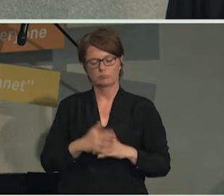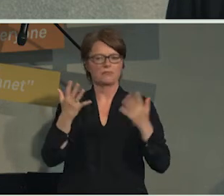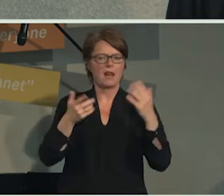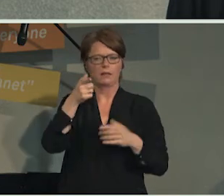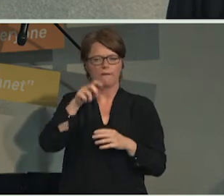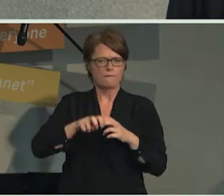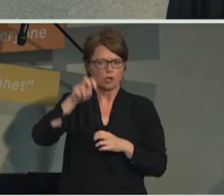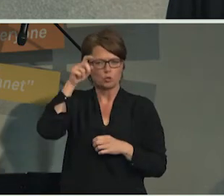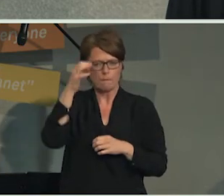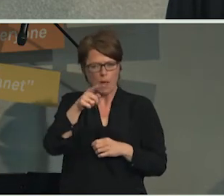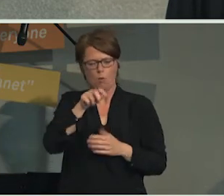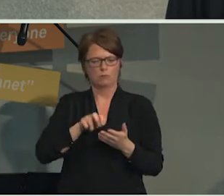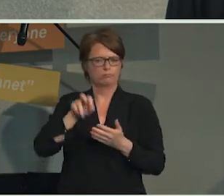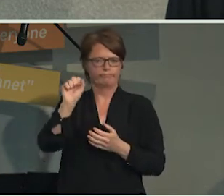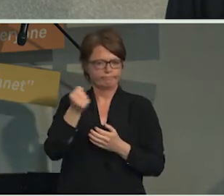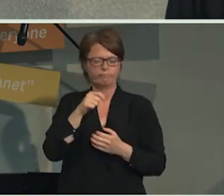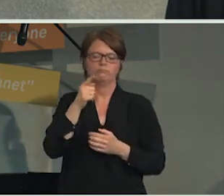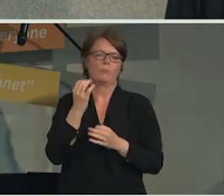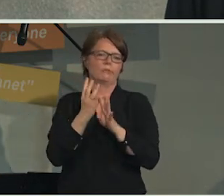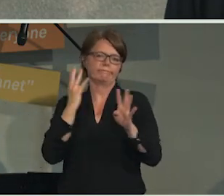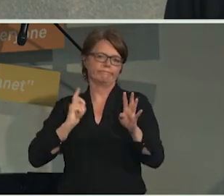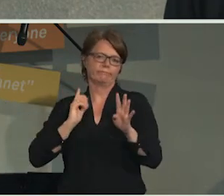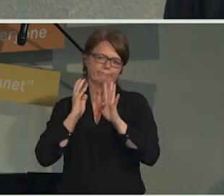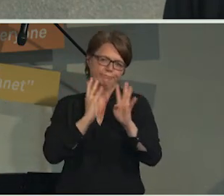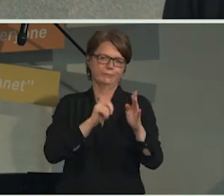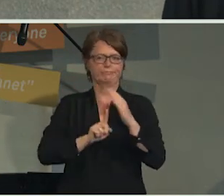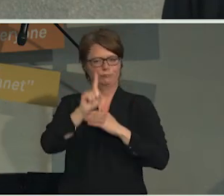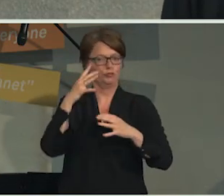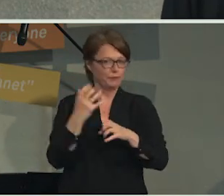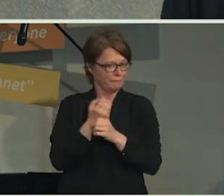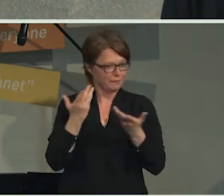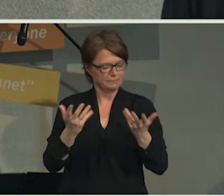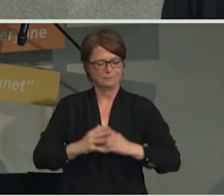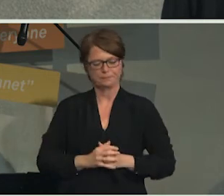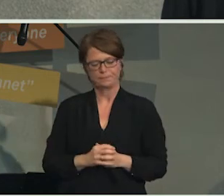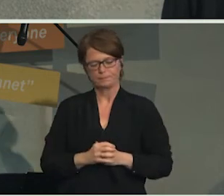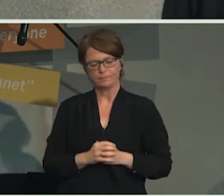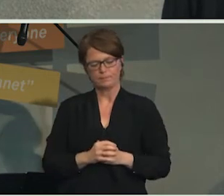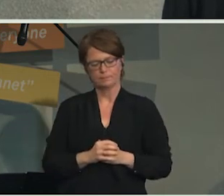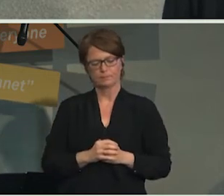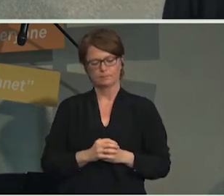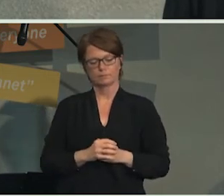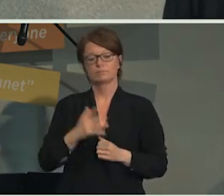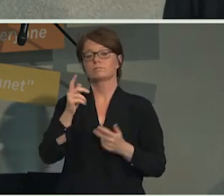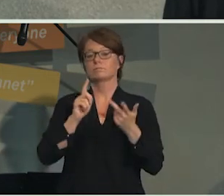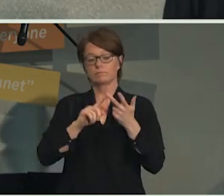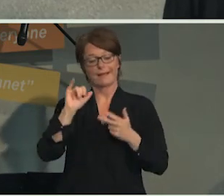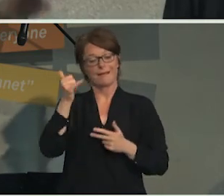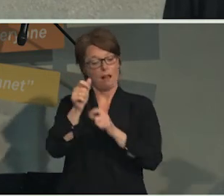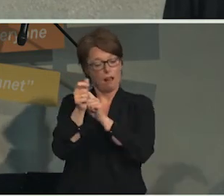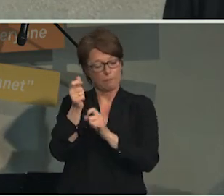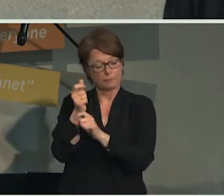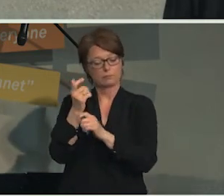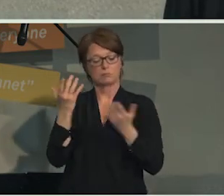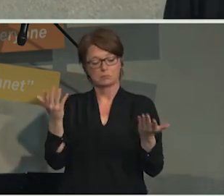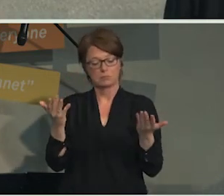inconvenient, just concrete, very ugly green walls, no windows. So we did that because we might